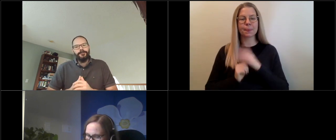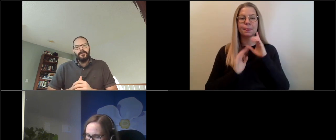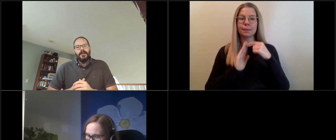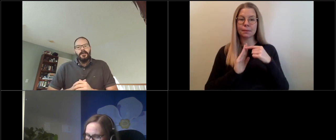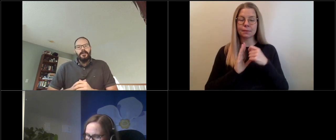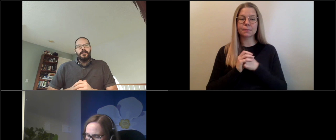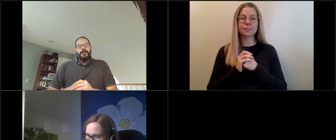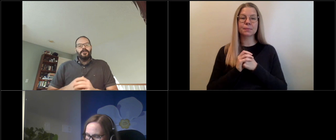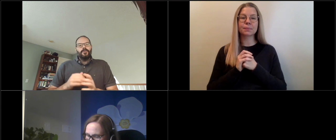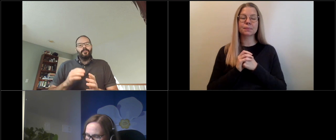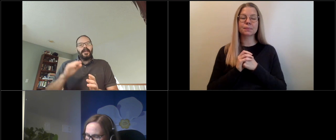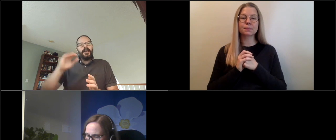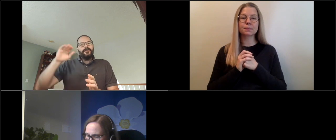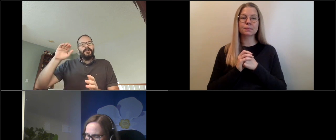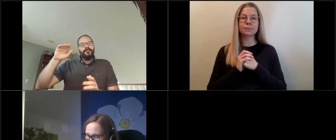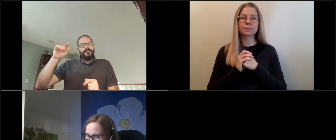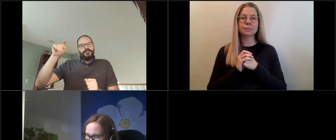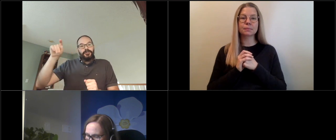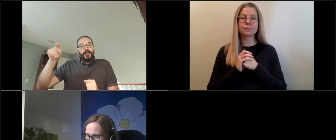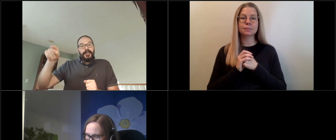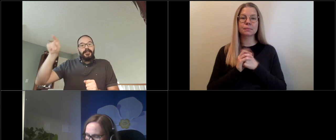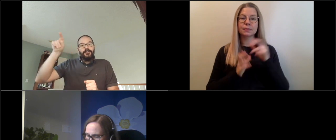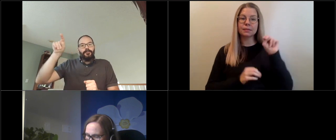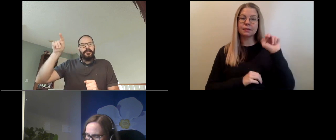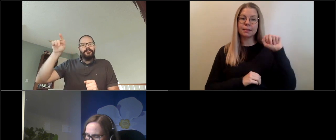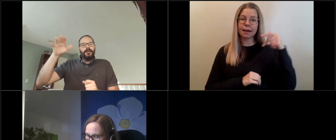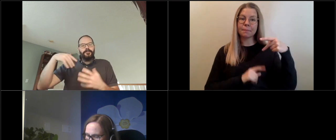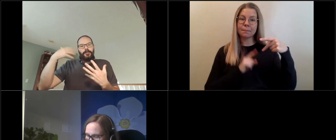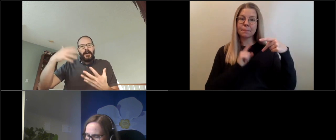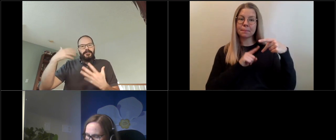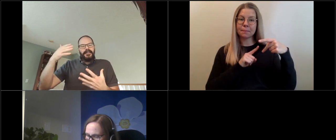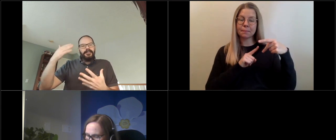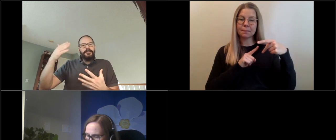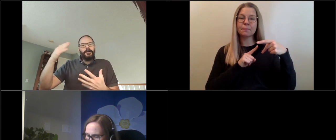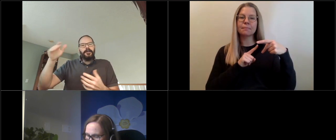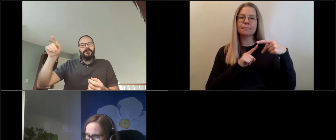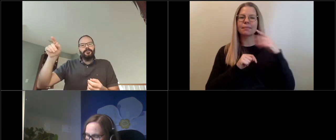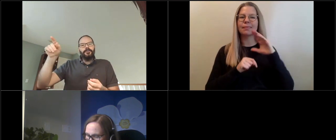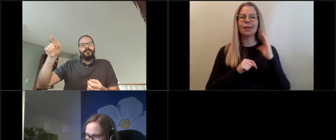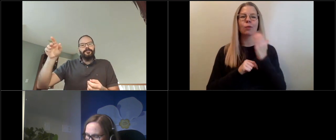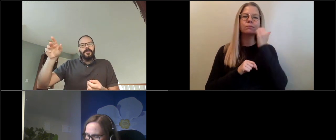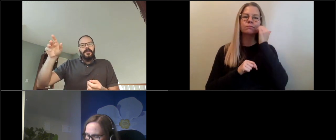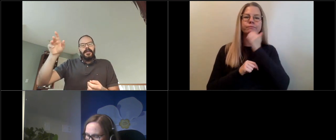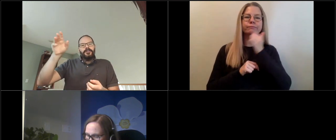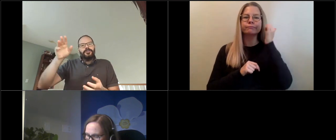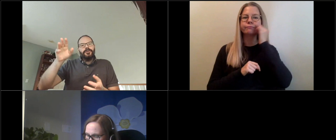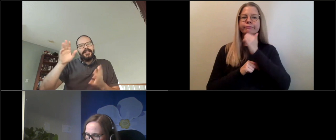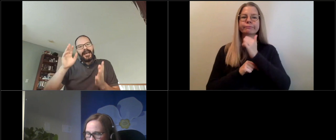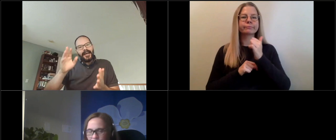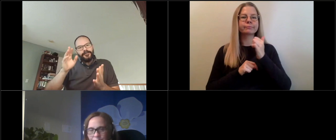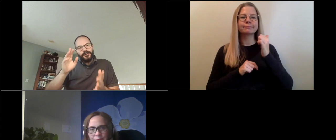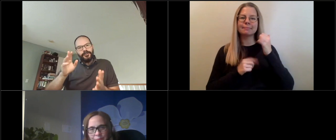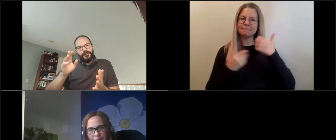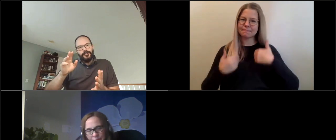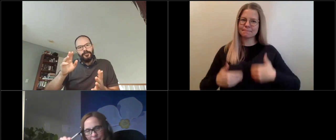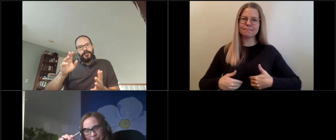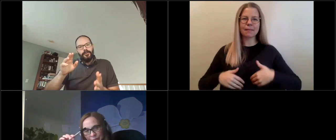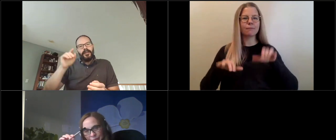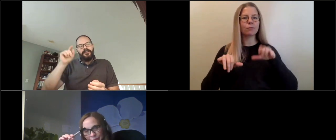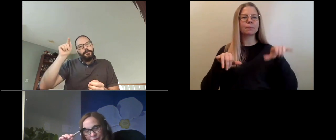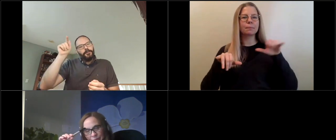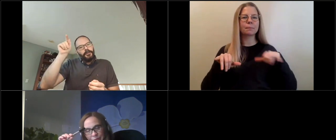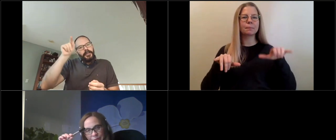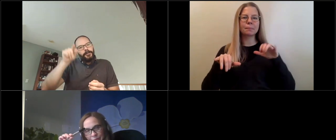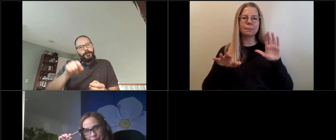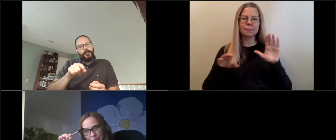napping, we have a circadian rhythm, a daily biological rhythm, and during the afternoon,